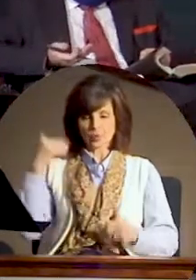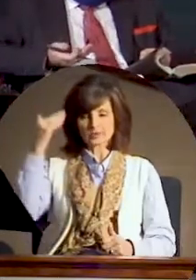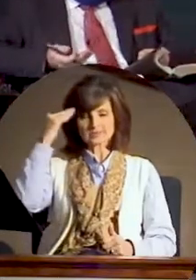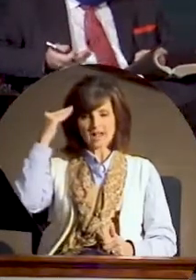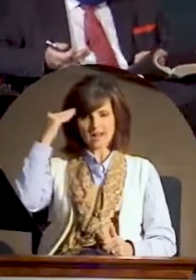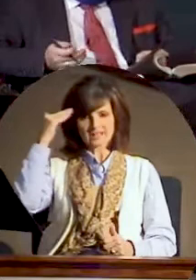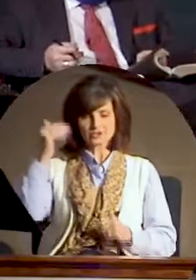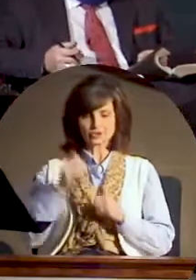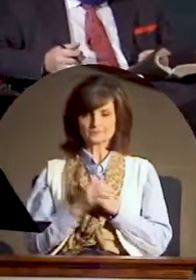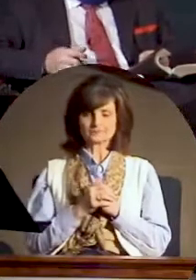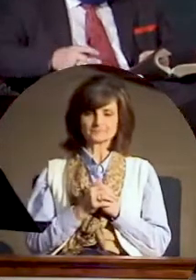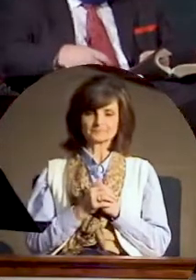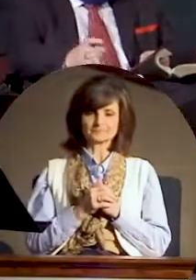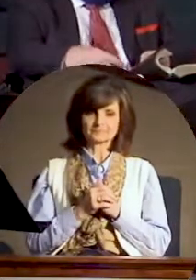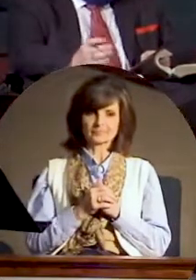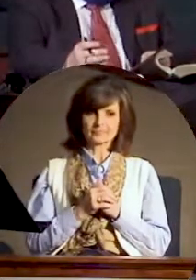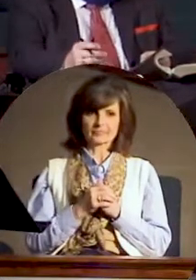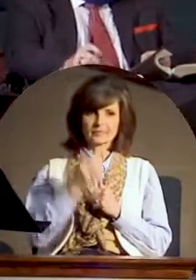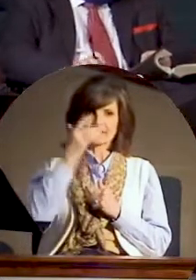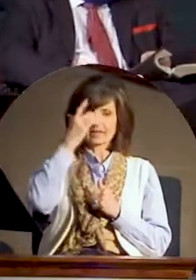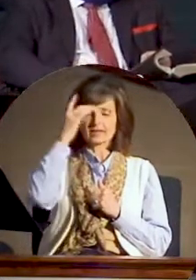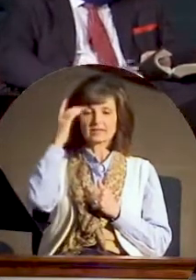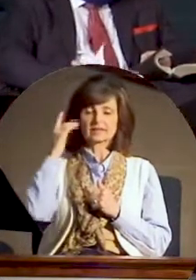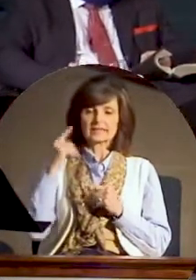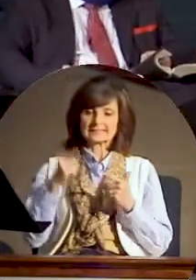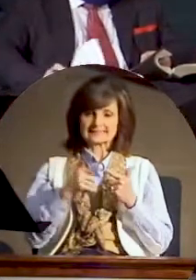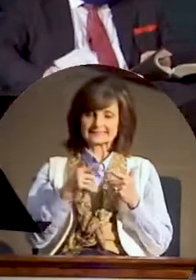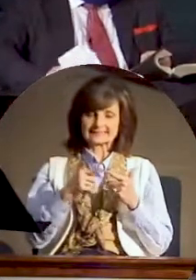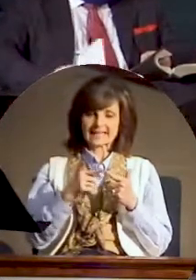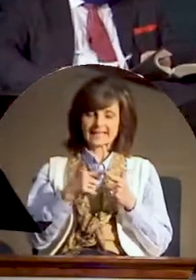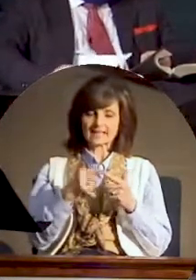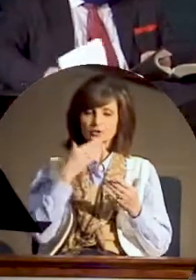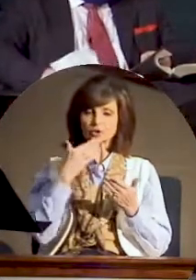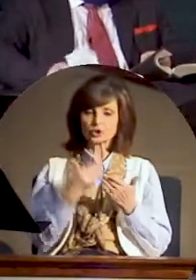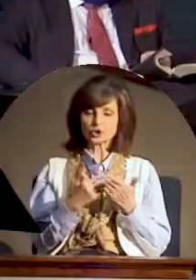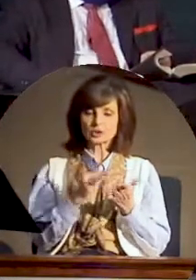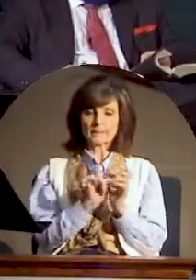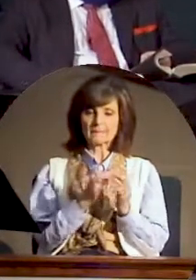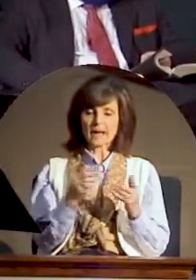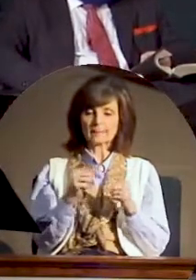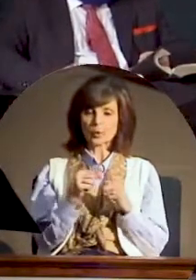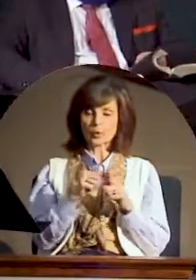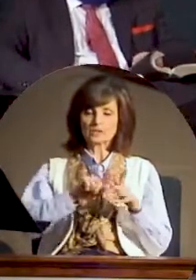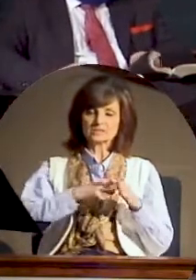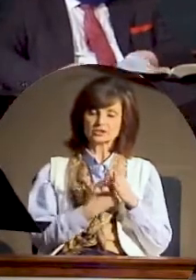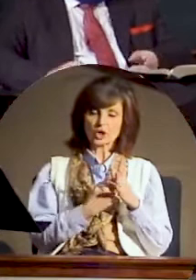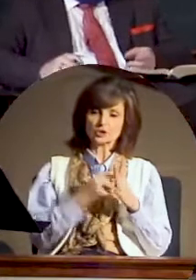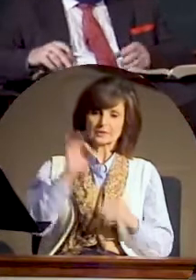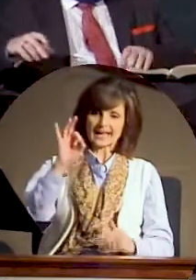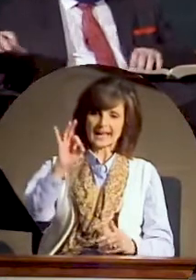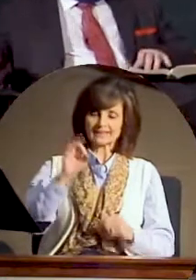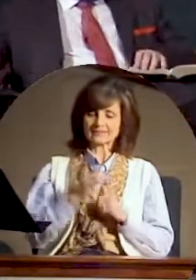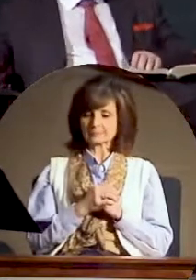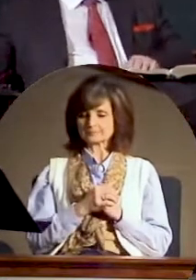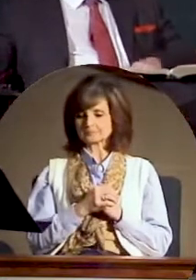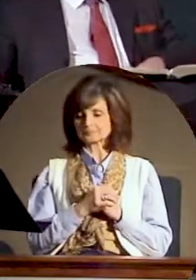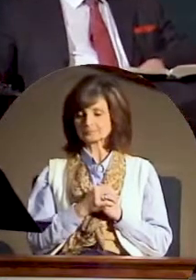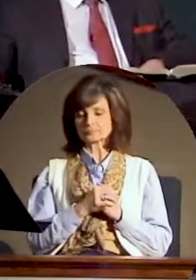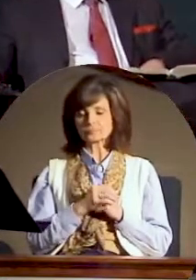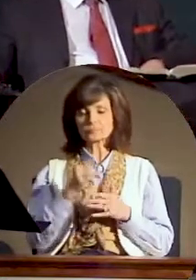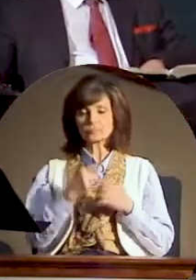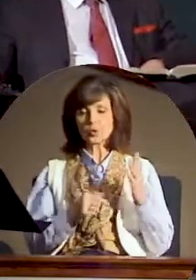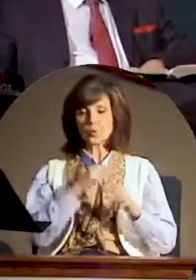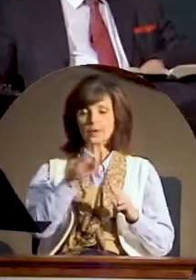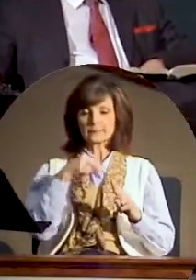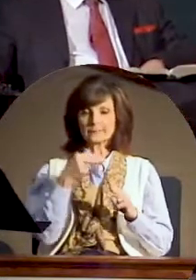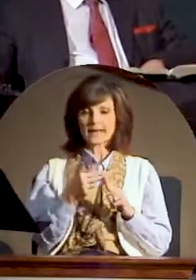foreknow, or foreknowledge. Now let's move to a second good Bible word that starts with the letter F. Not only foreknowledge, but what about